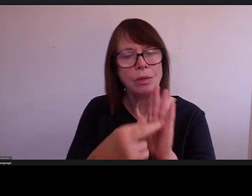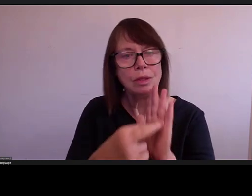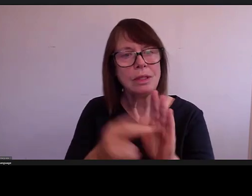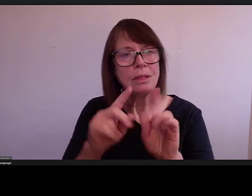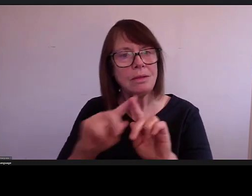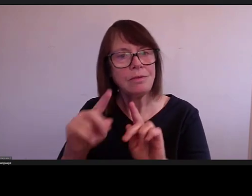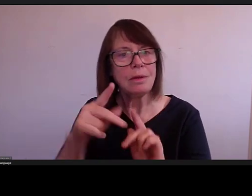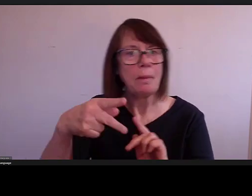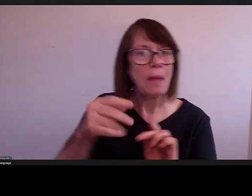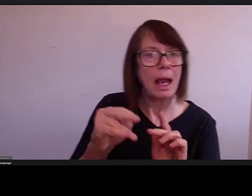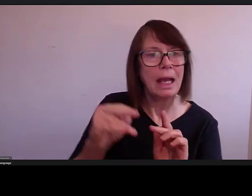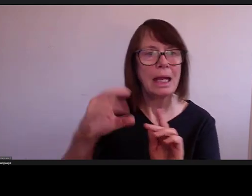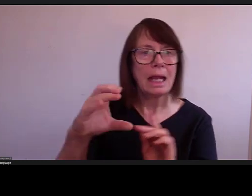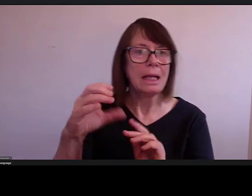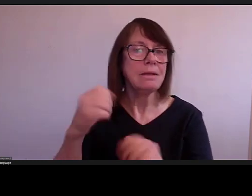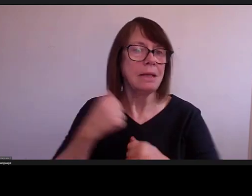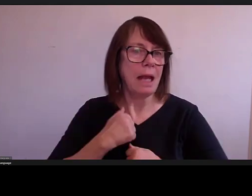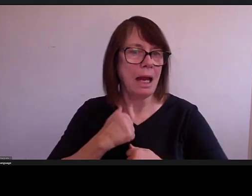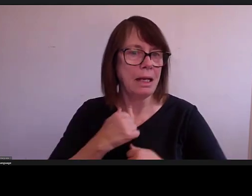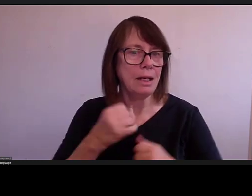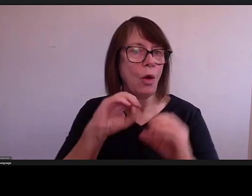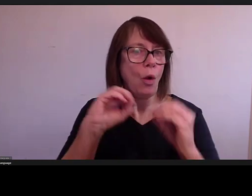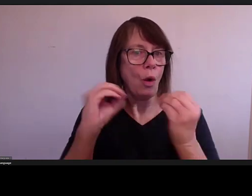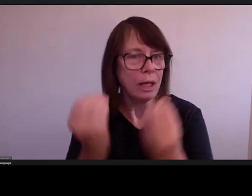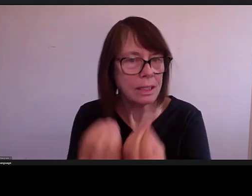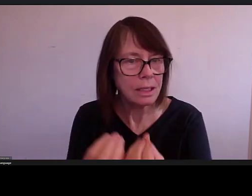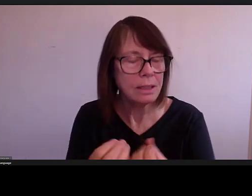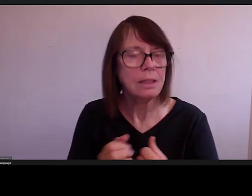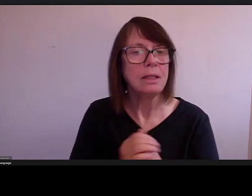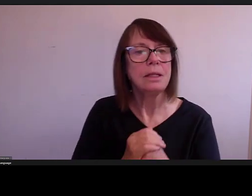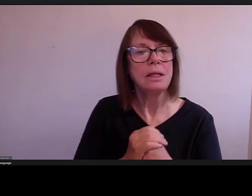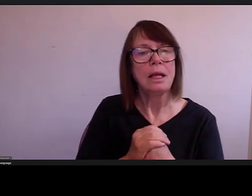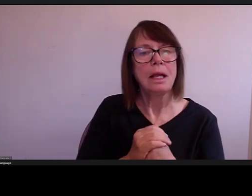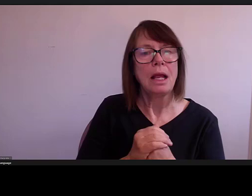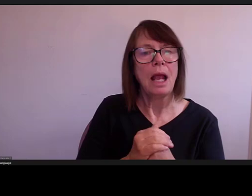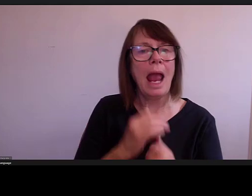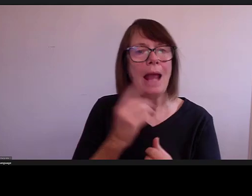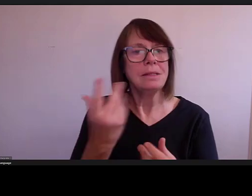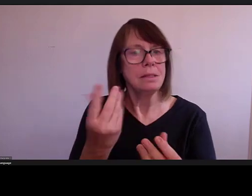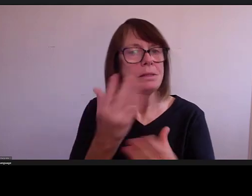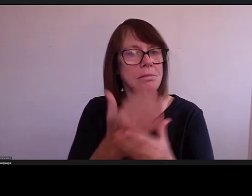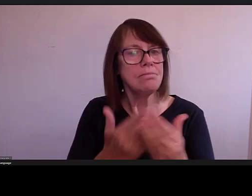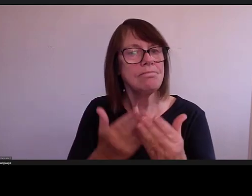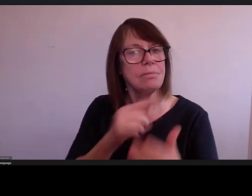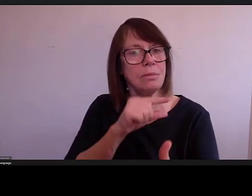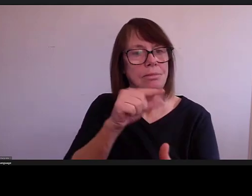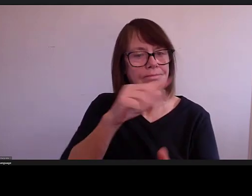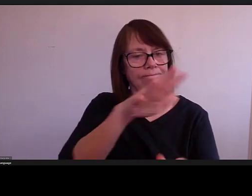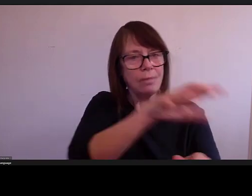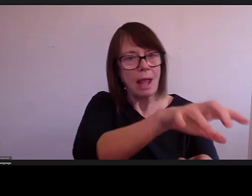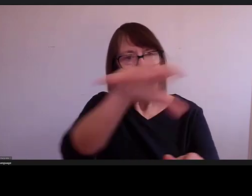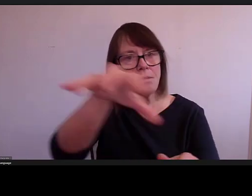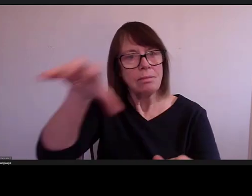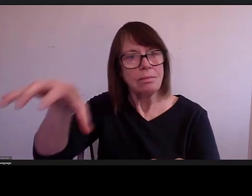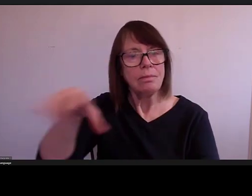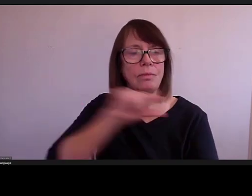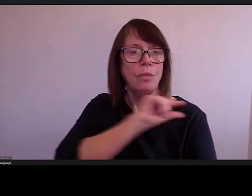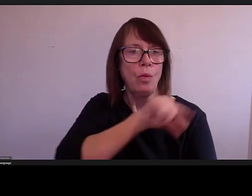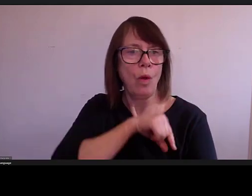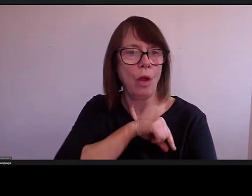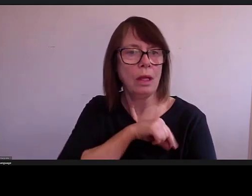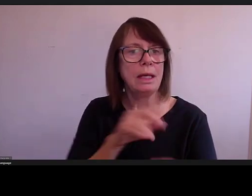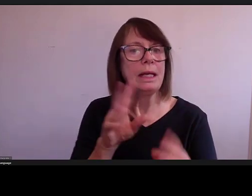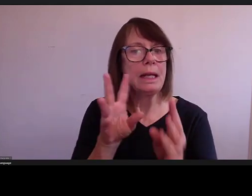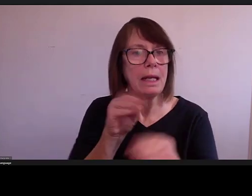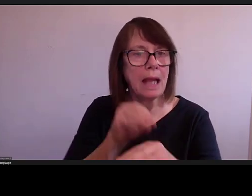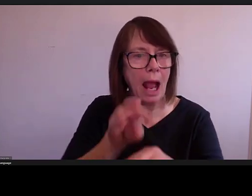health organizations, and a number of provincial quality councils. They have been instrumental in